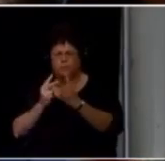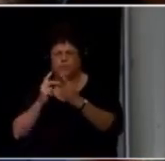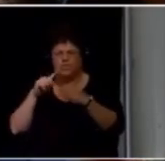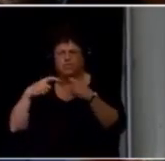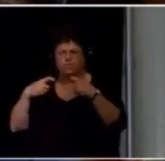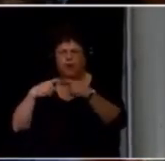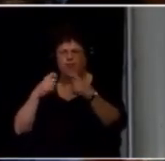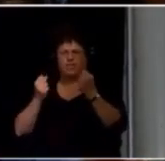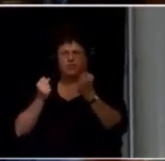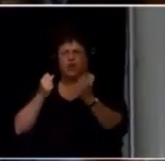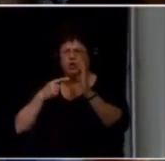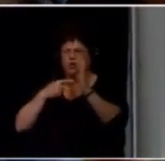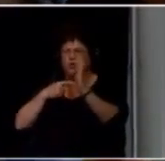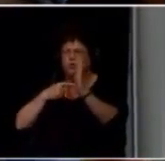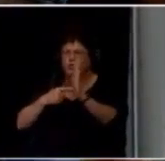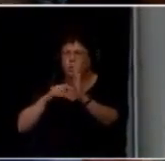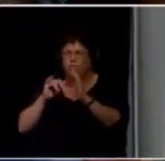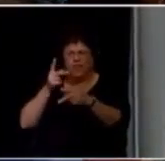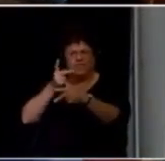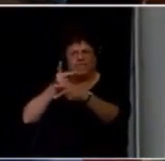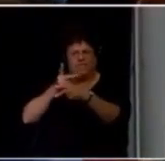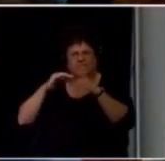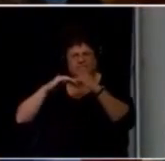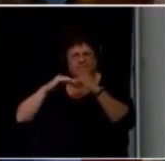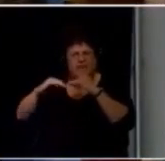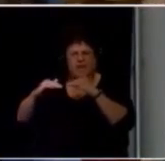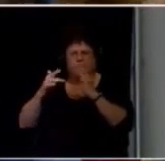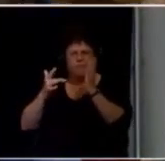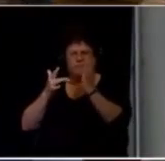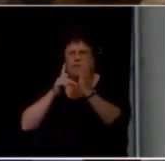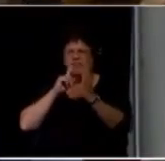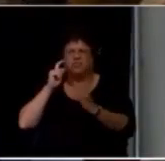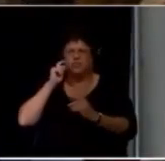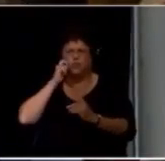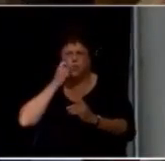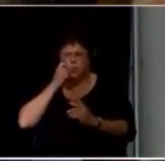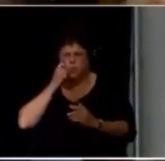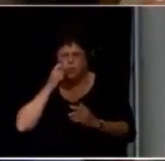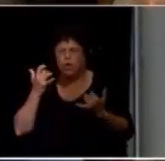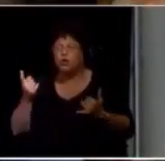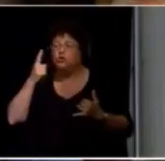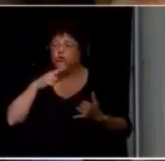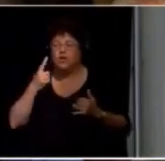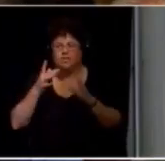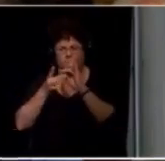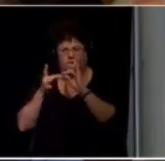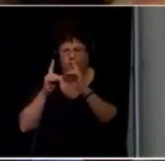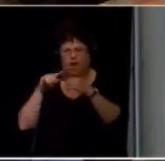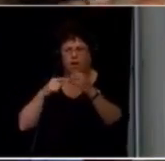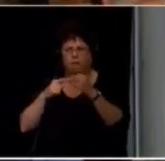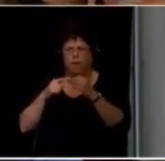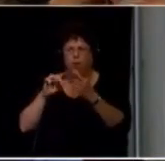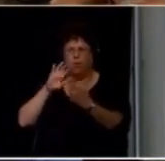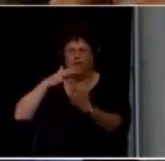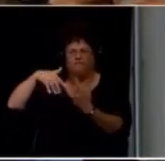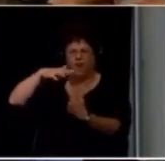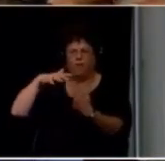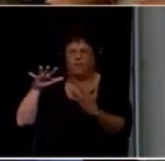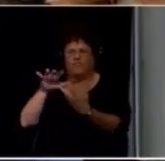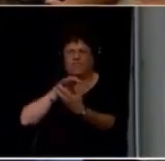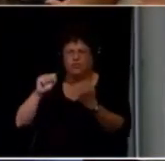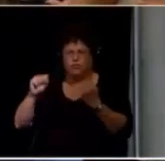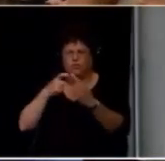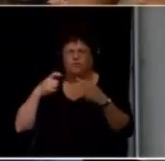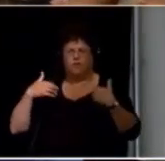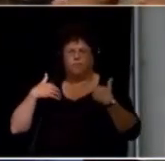can be cool. We've heard a lot today about the environmental destruction of animal agriculture, so I'm not going to mention any rest of